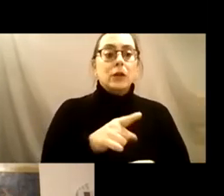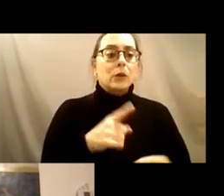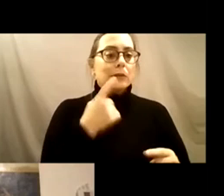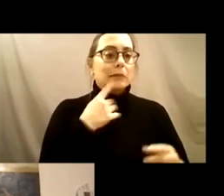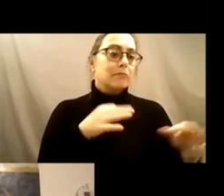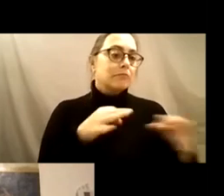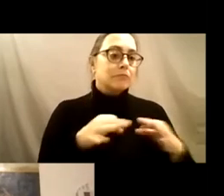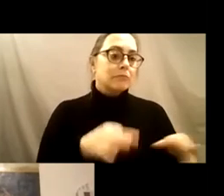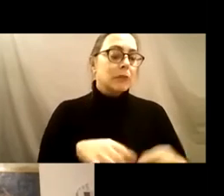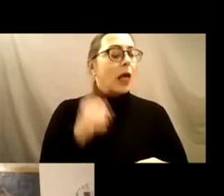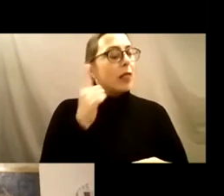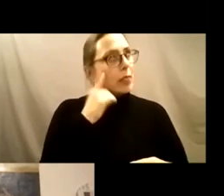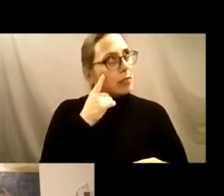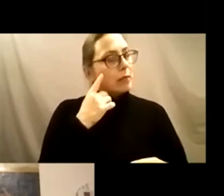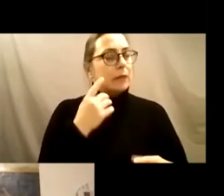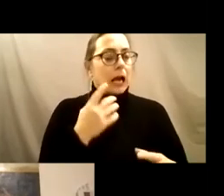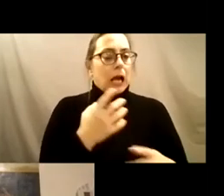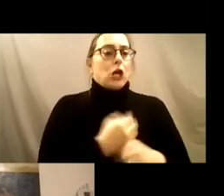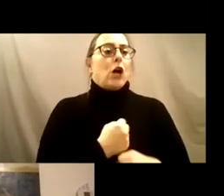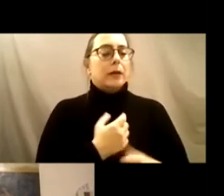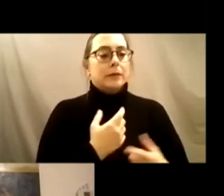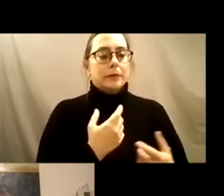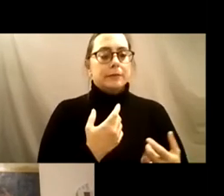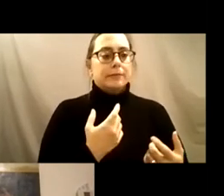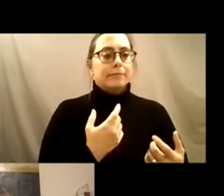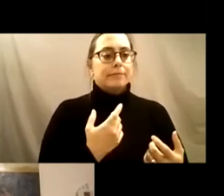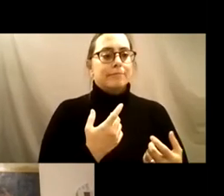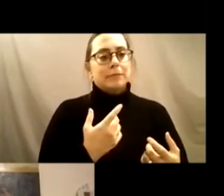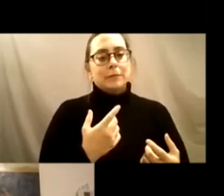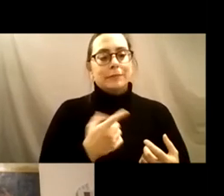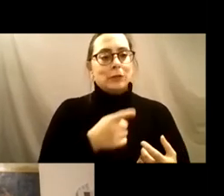just kind of got that impression that you kind of had the same kind of,